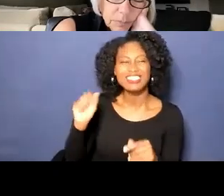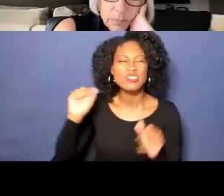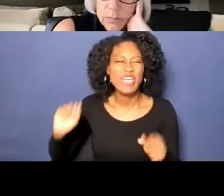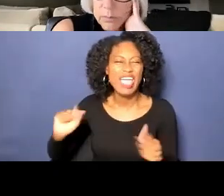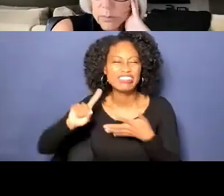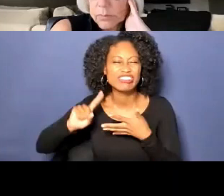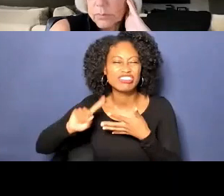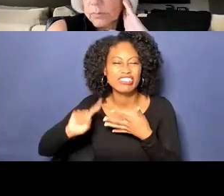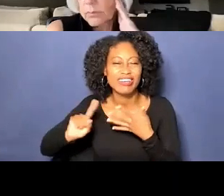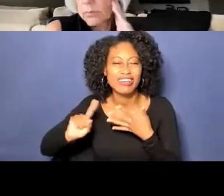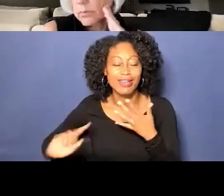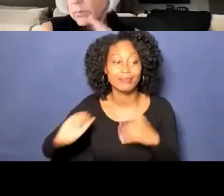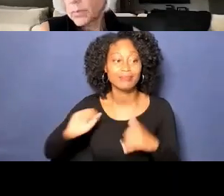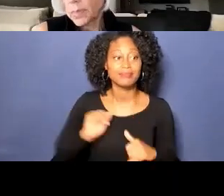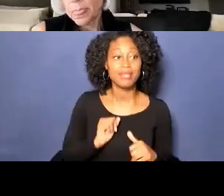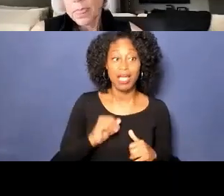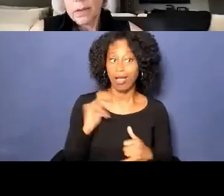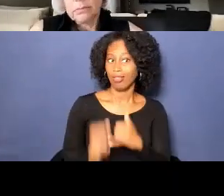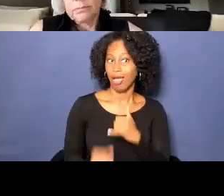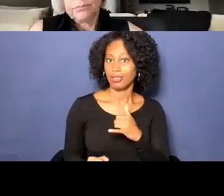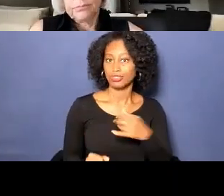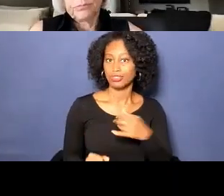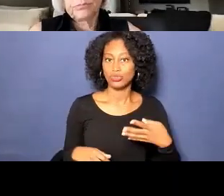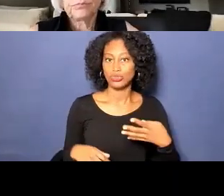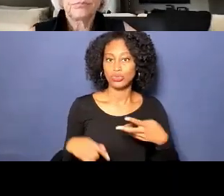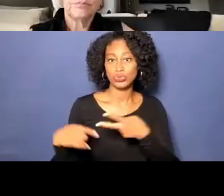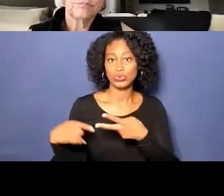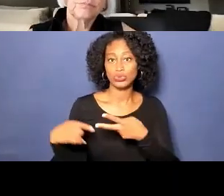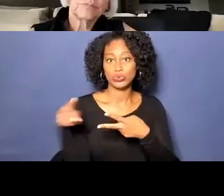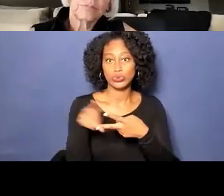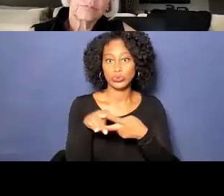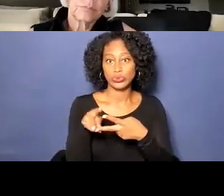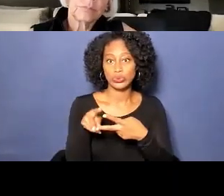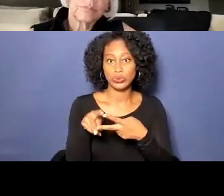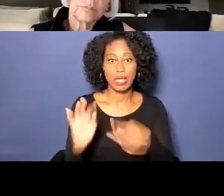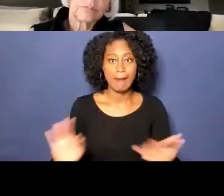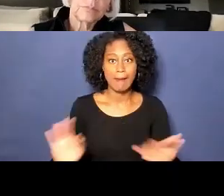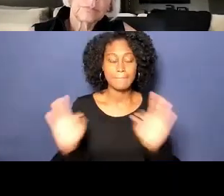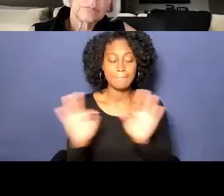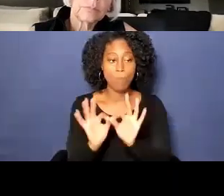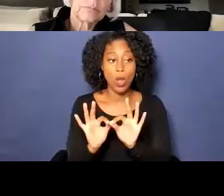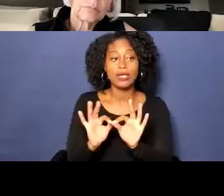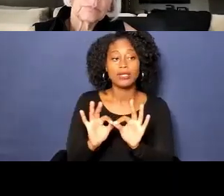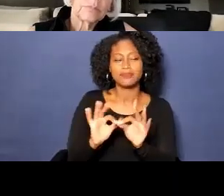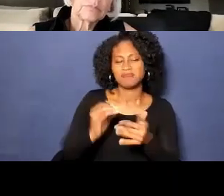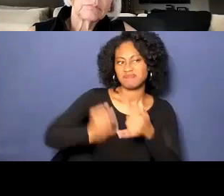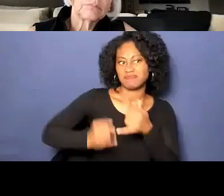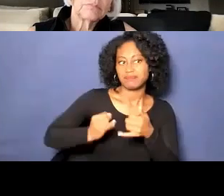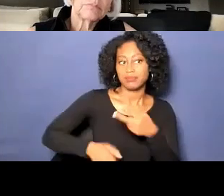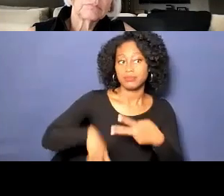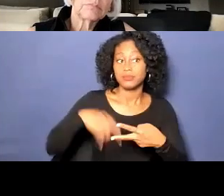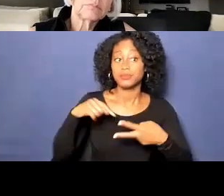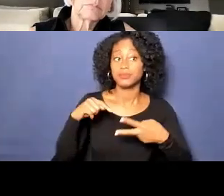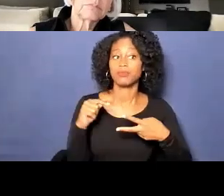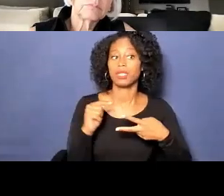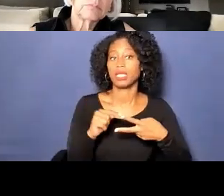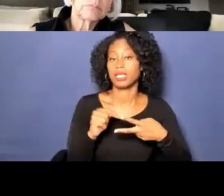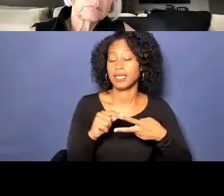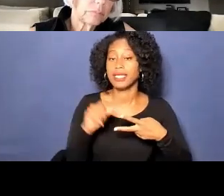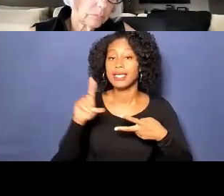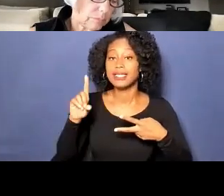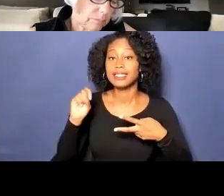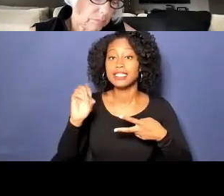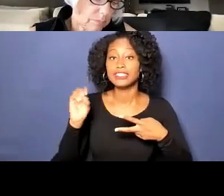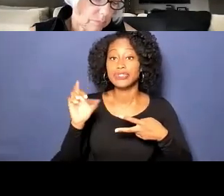last 2 things are so important, is that in the end, for those working in the dissertation grants, that definitely that